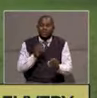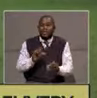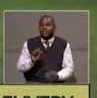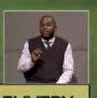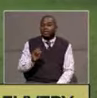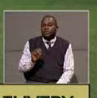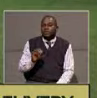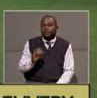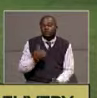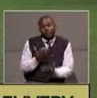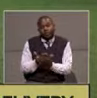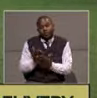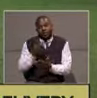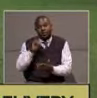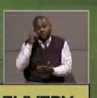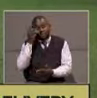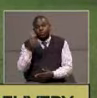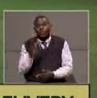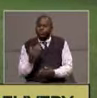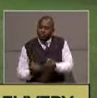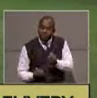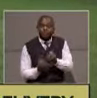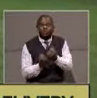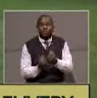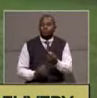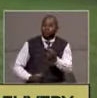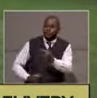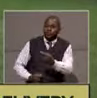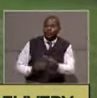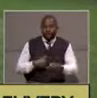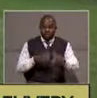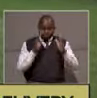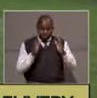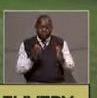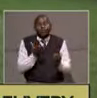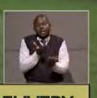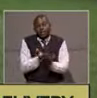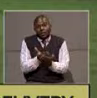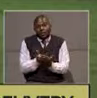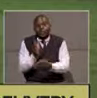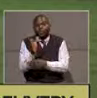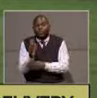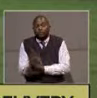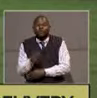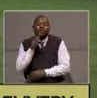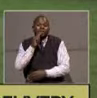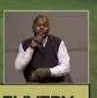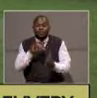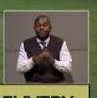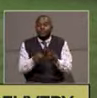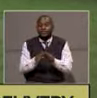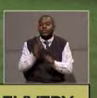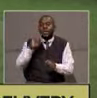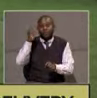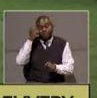Eruagu appealed to government for more support. I want to particularly ask the Minister of Teso Affairs and the government of